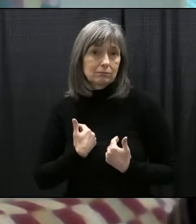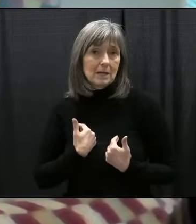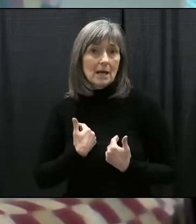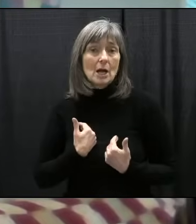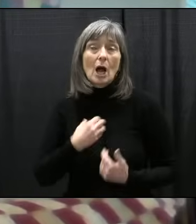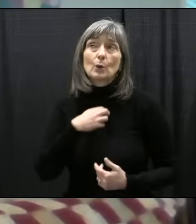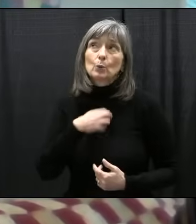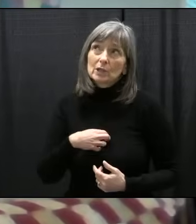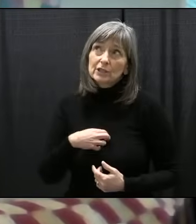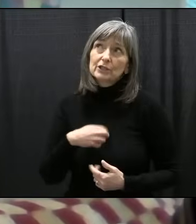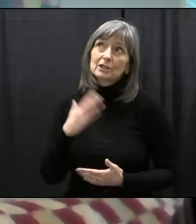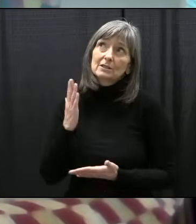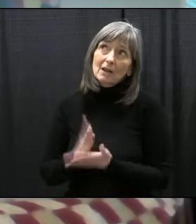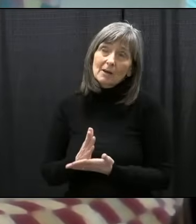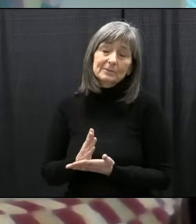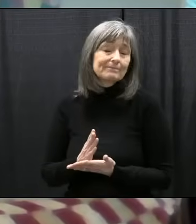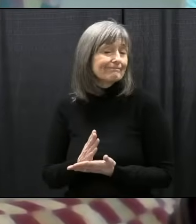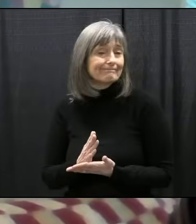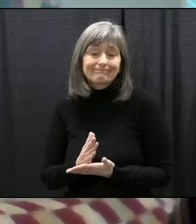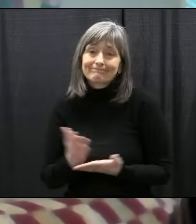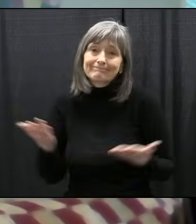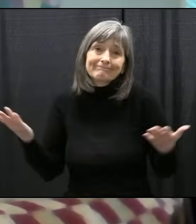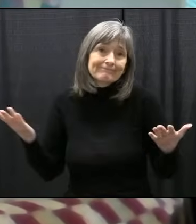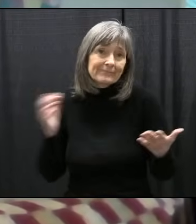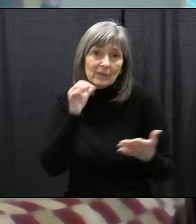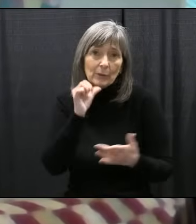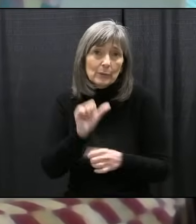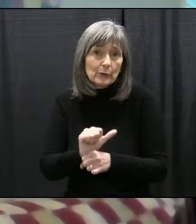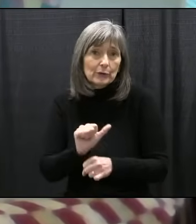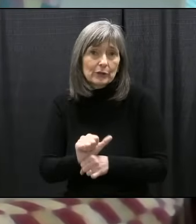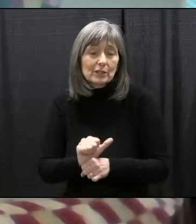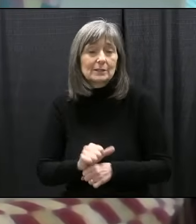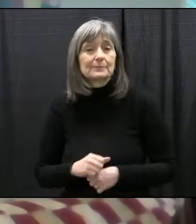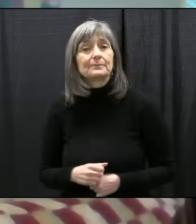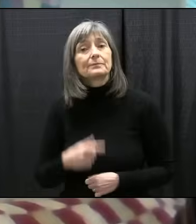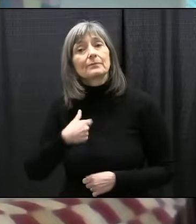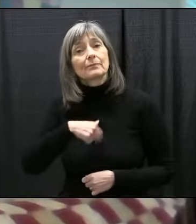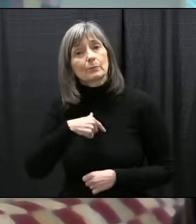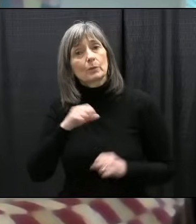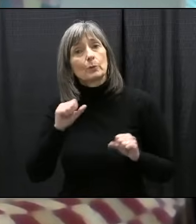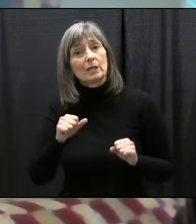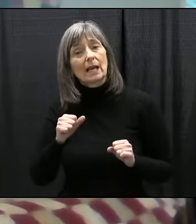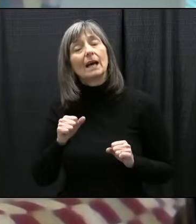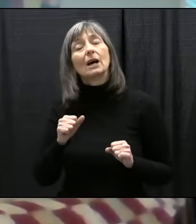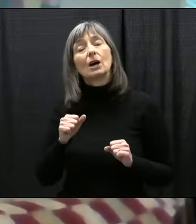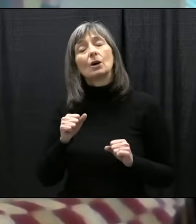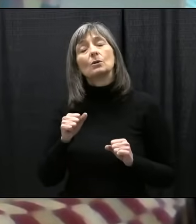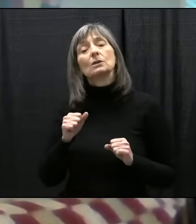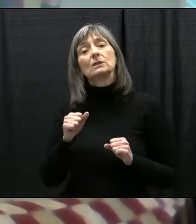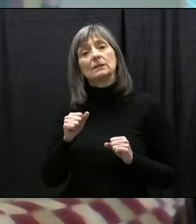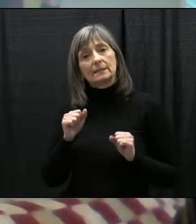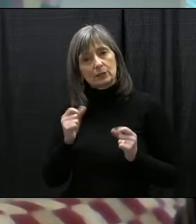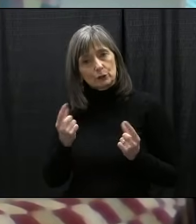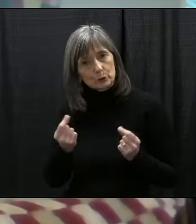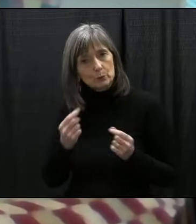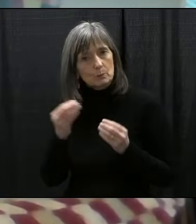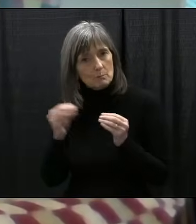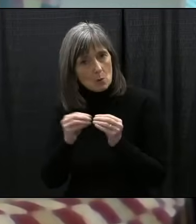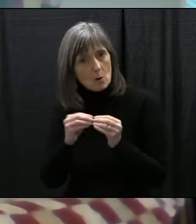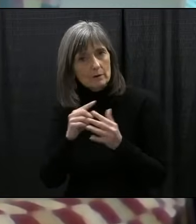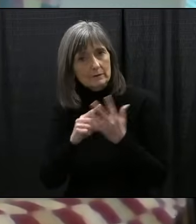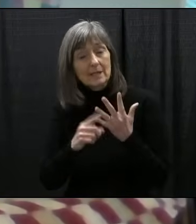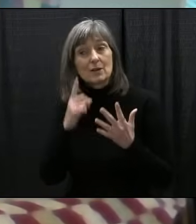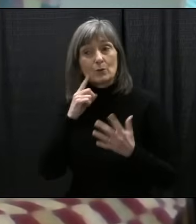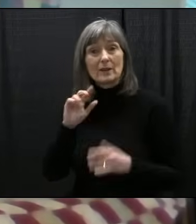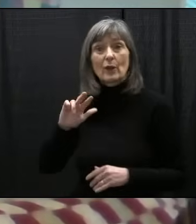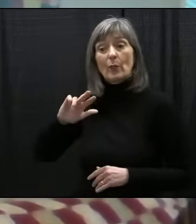COVID away will not make it so. We have the opportunity to swing the pendulum in our favor. Another wave is coming,